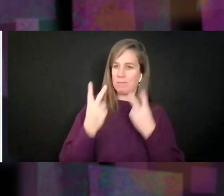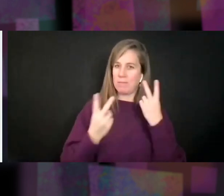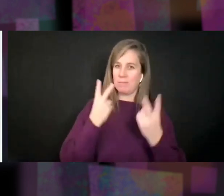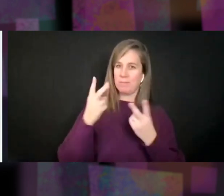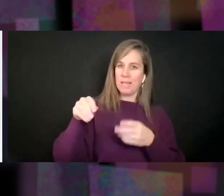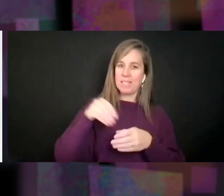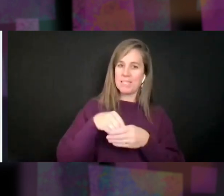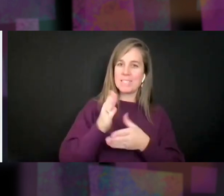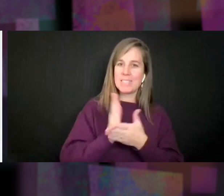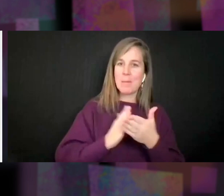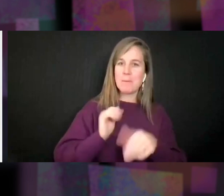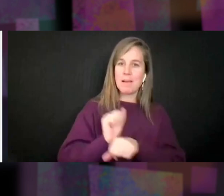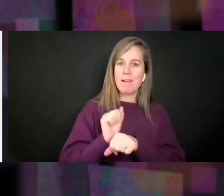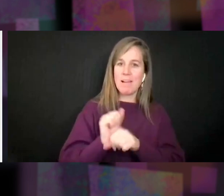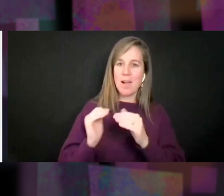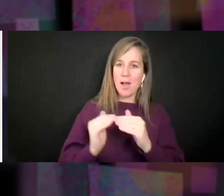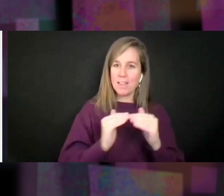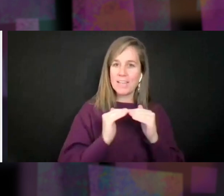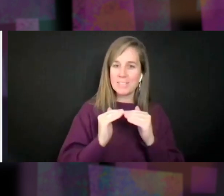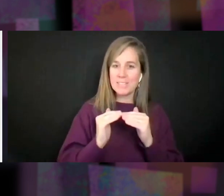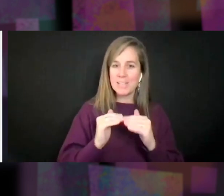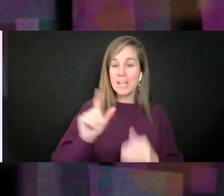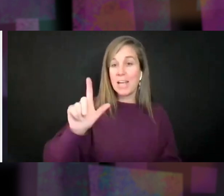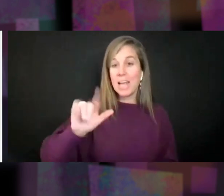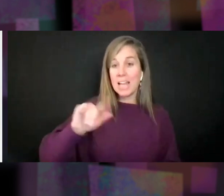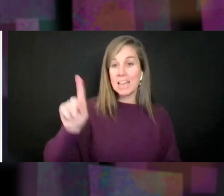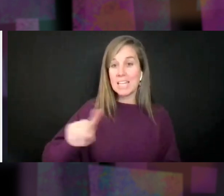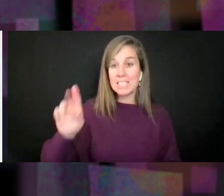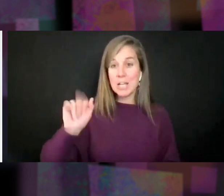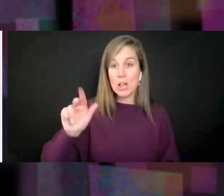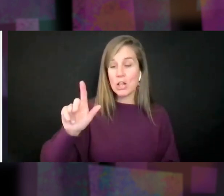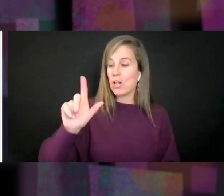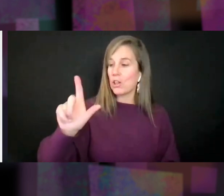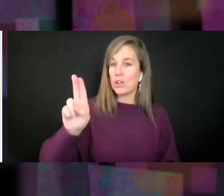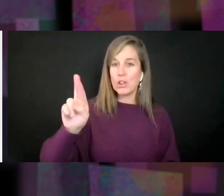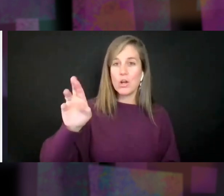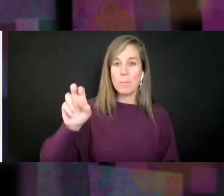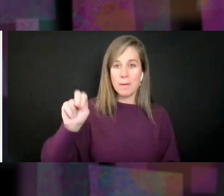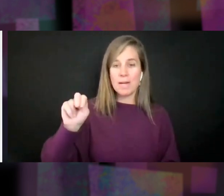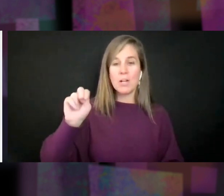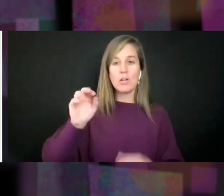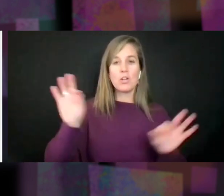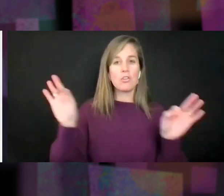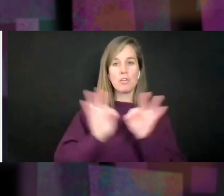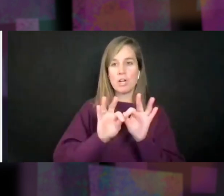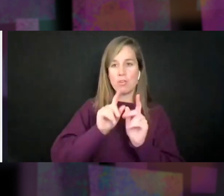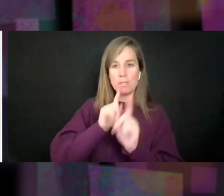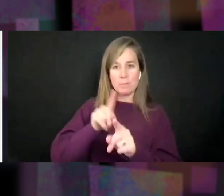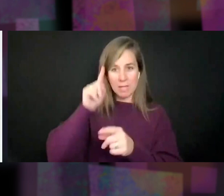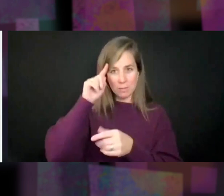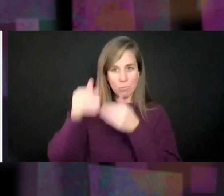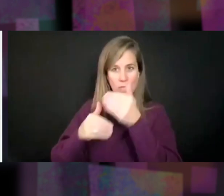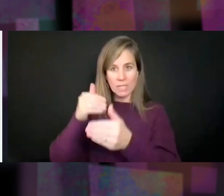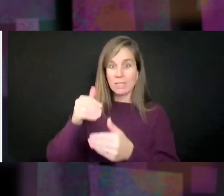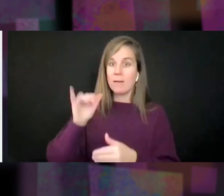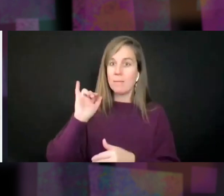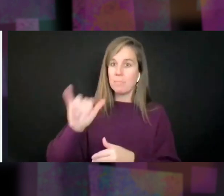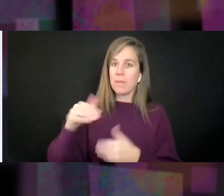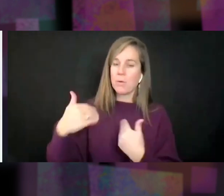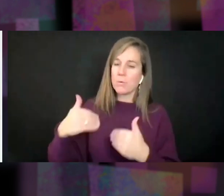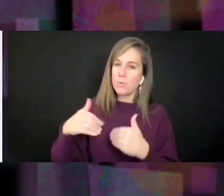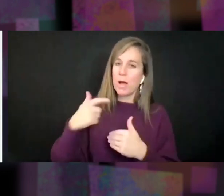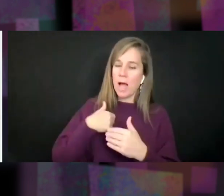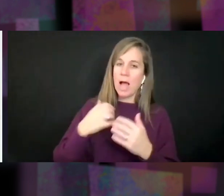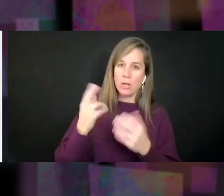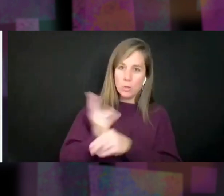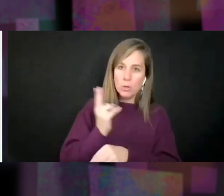Many of you are likely familiar with Liz Lerman's critical response process, a form I'm very familiar with, utilize, and